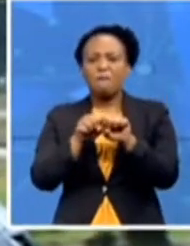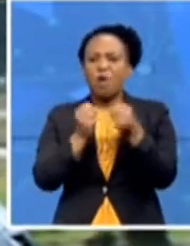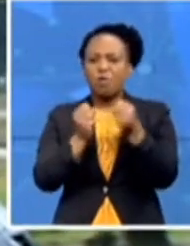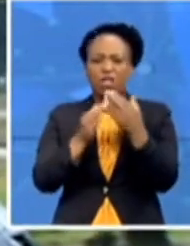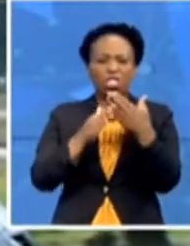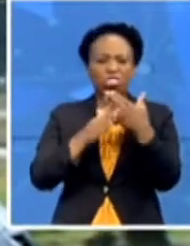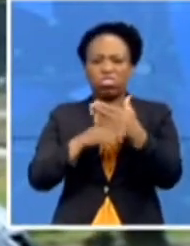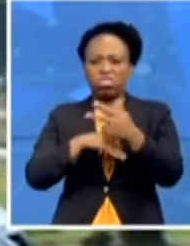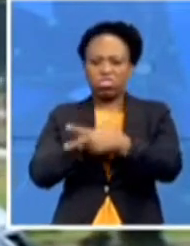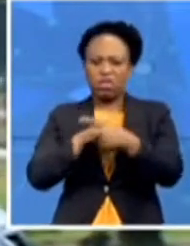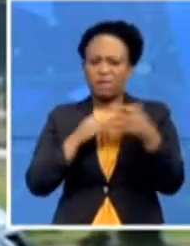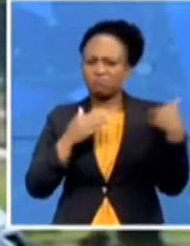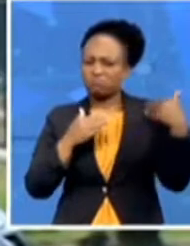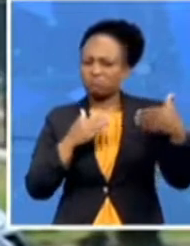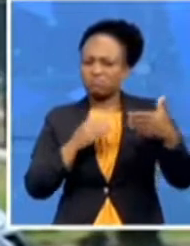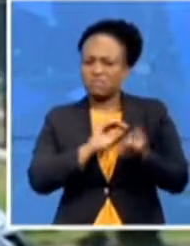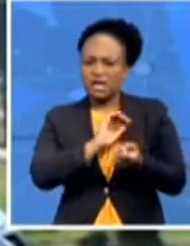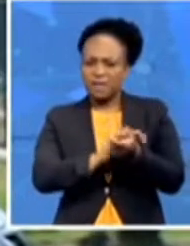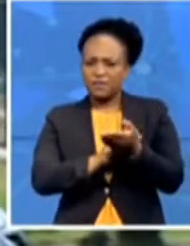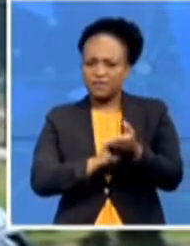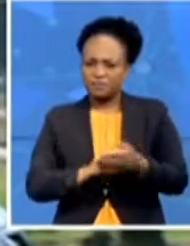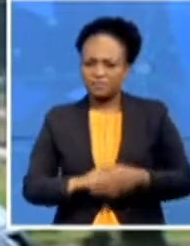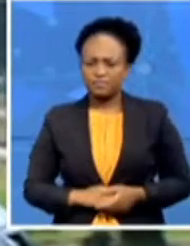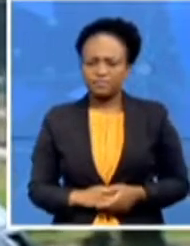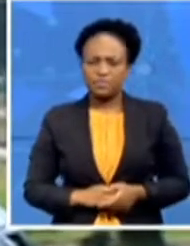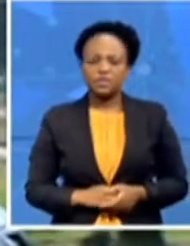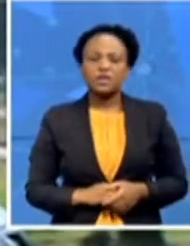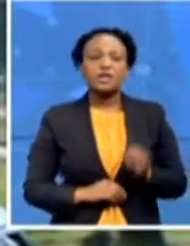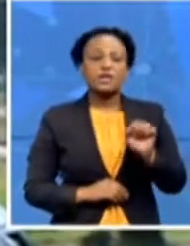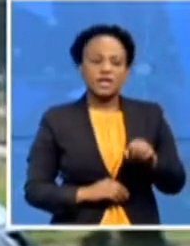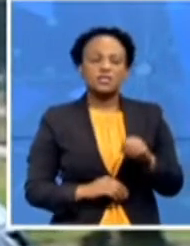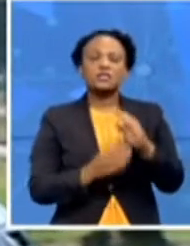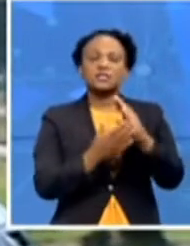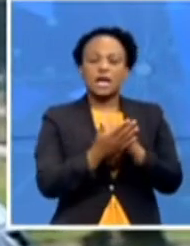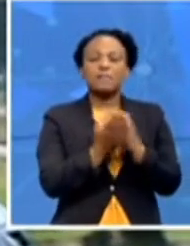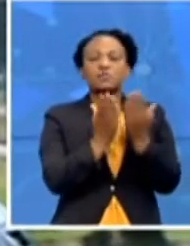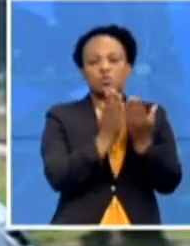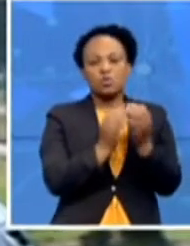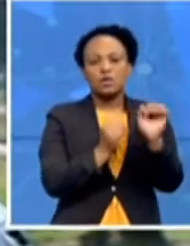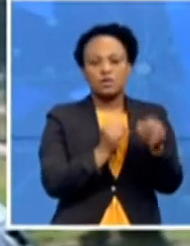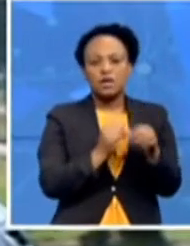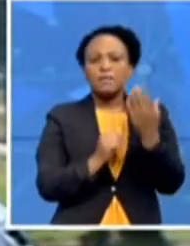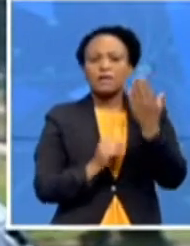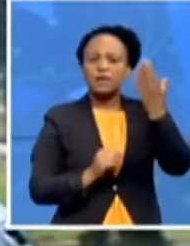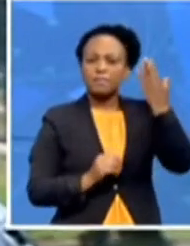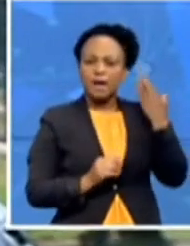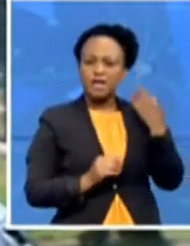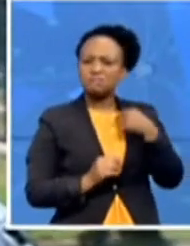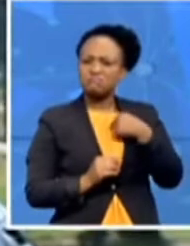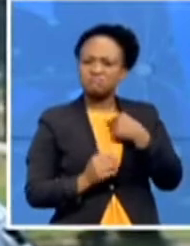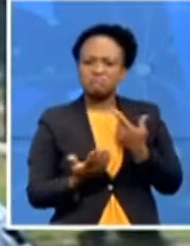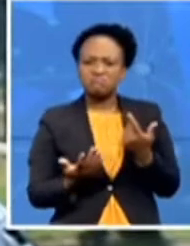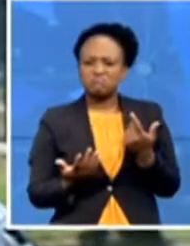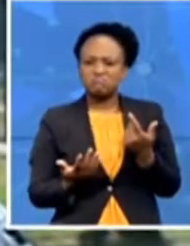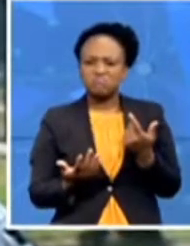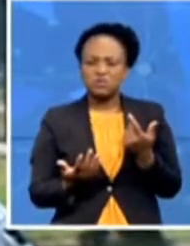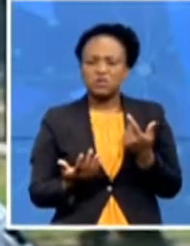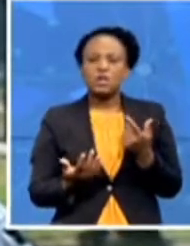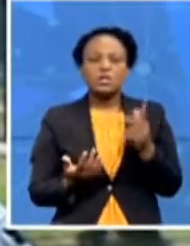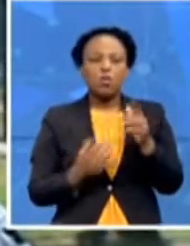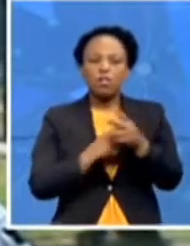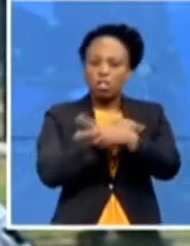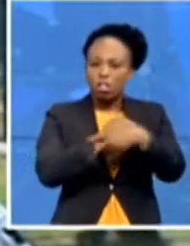For certain schools, yes. We were lucky in the past that they vandalized other schools, but this holiday, so it was